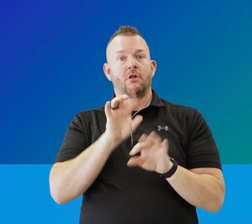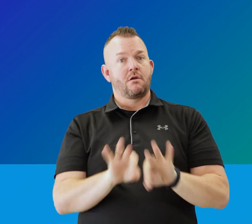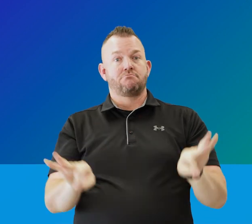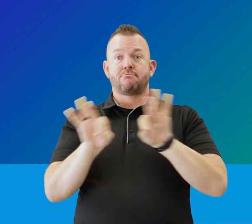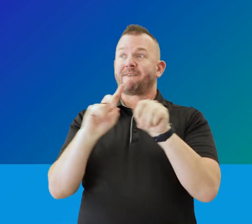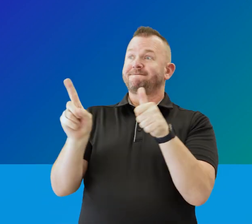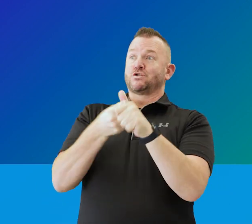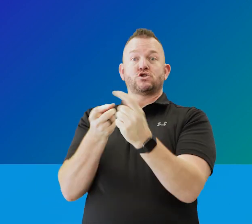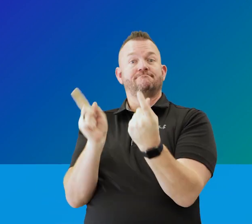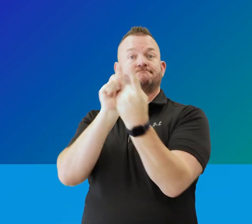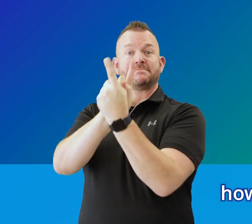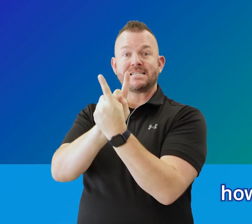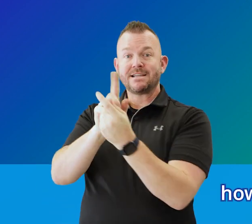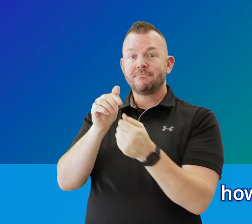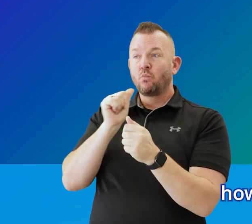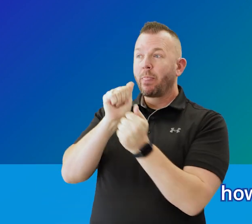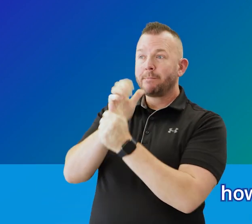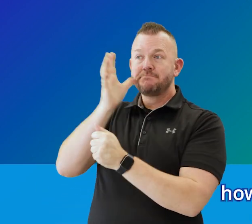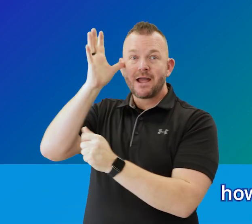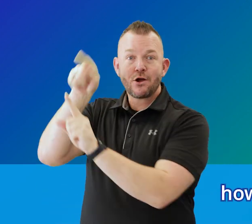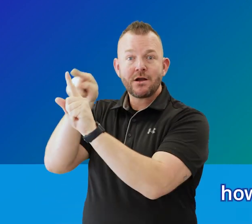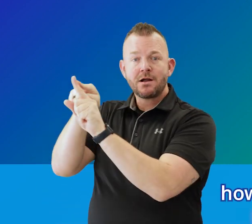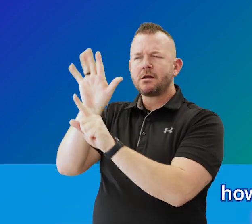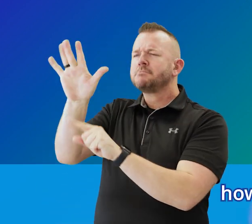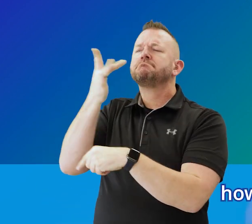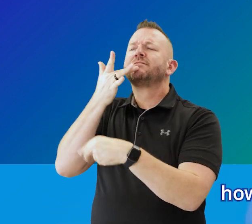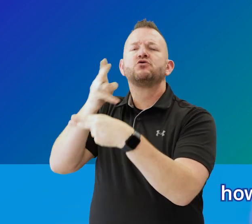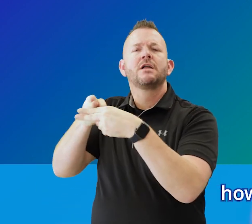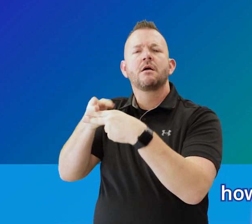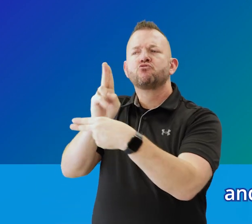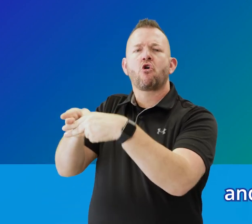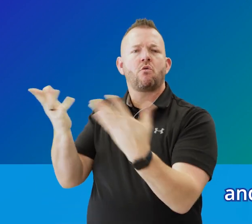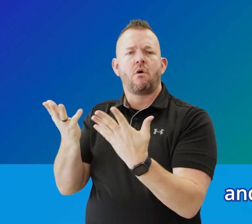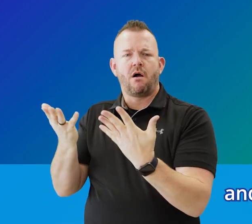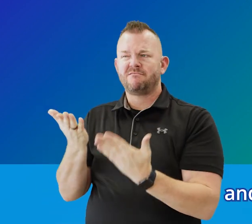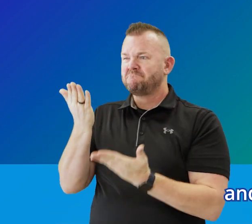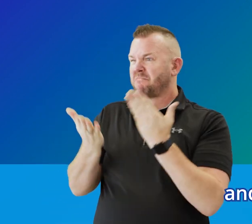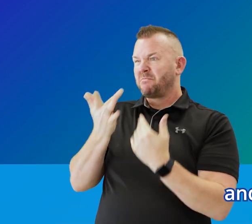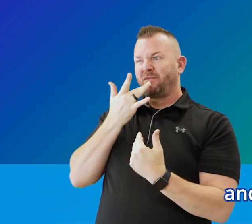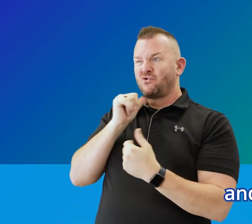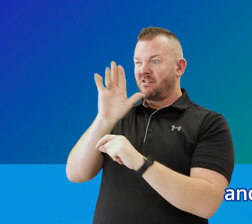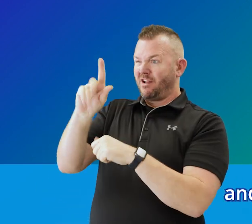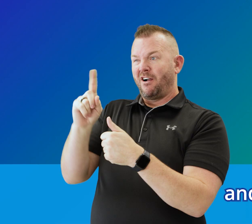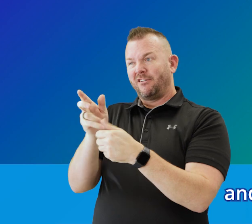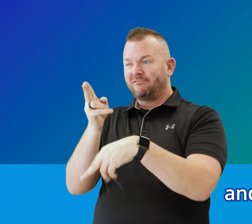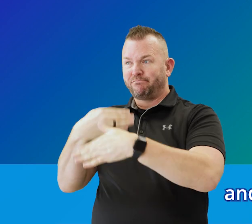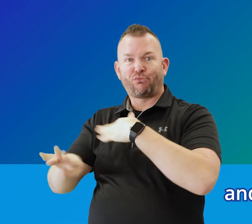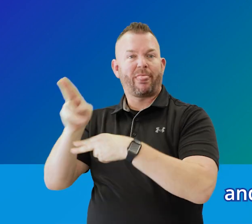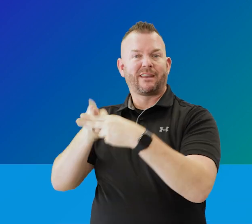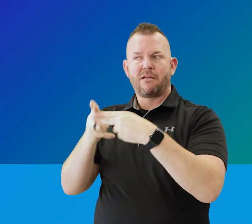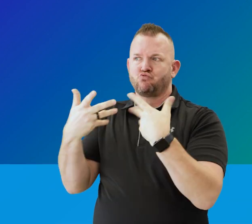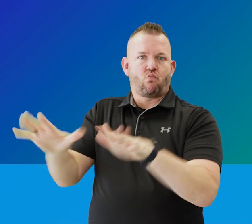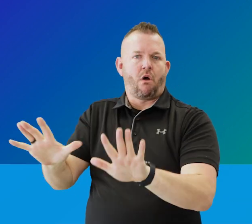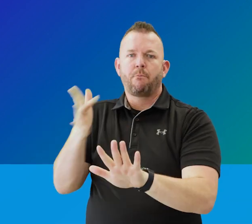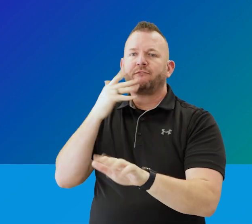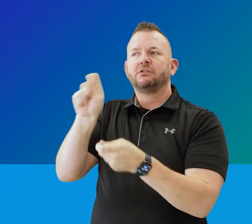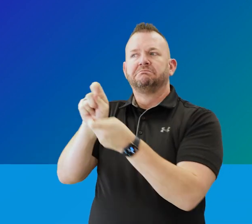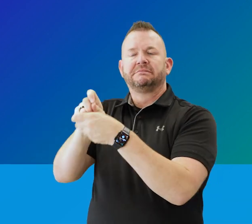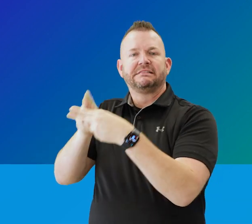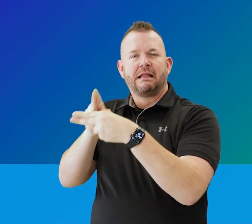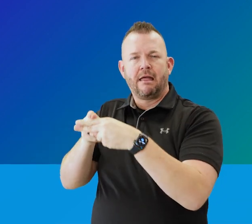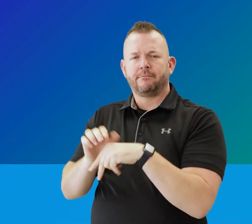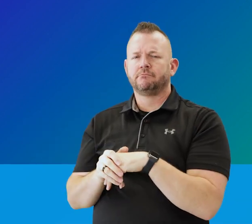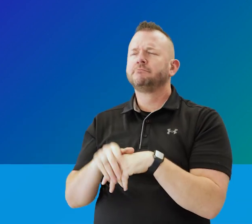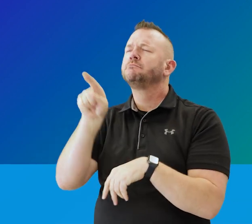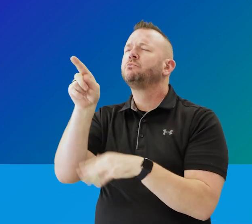meetings, make sure to learn how the parents prefer to be called, and it may not be their first name. So ask them how they